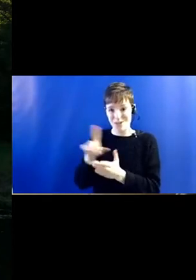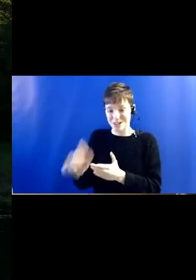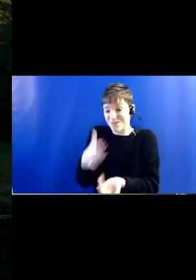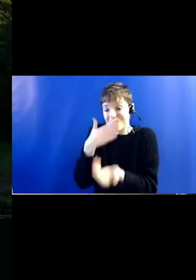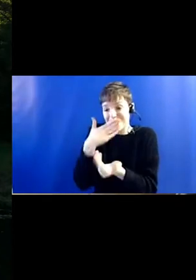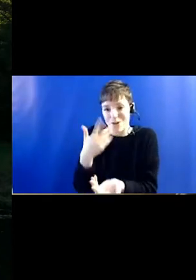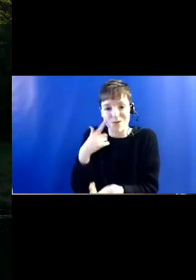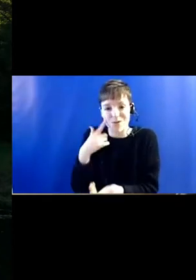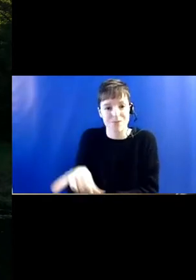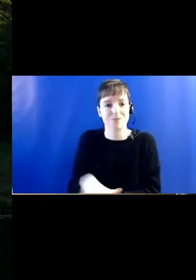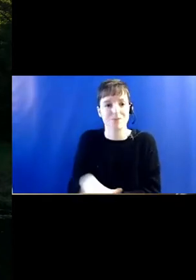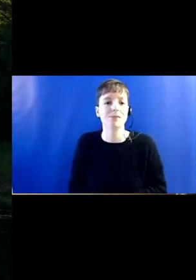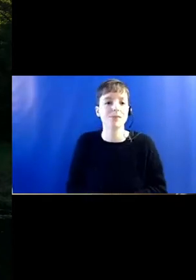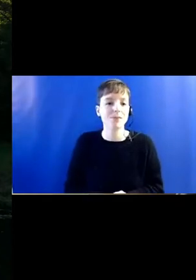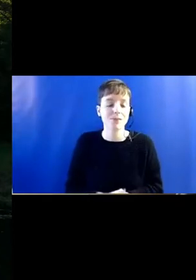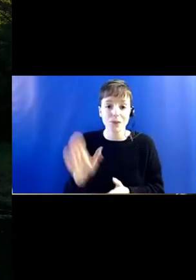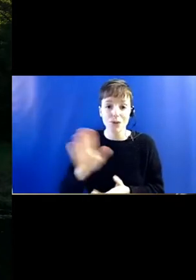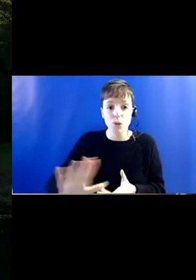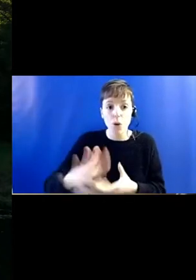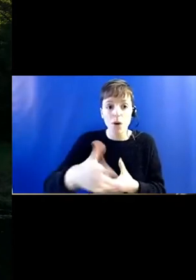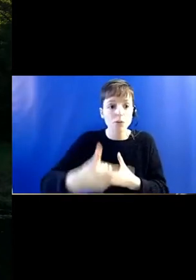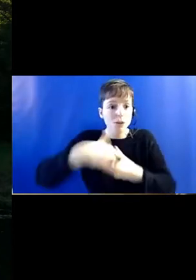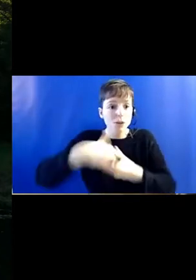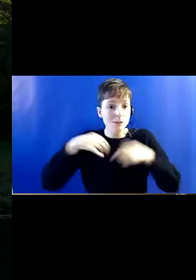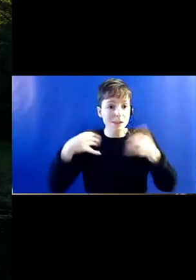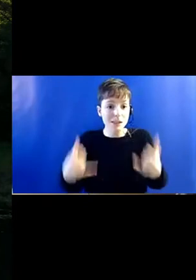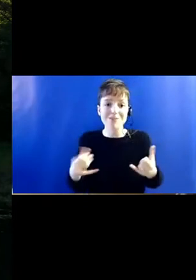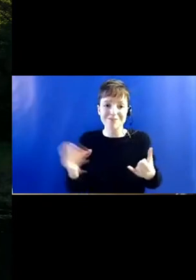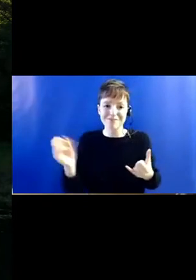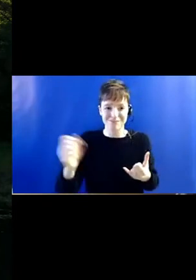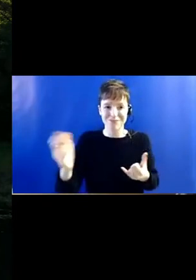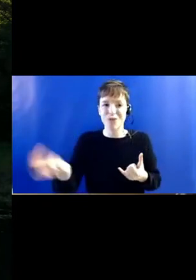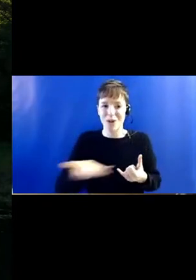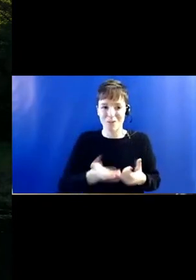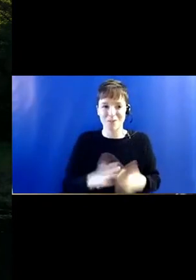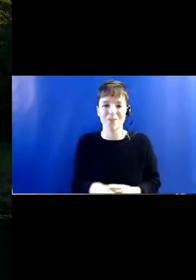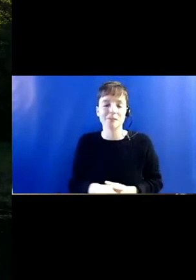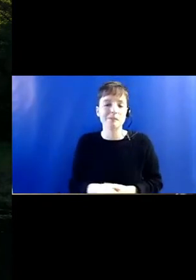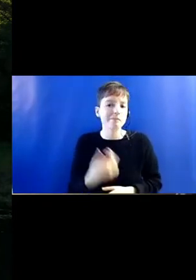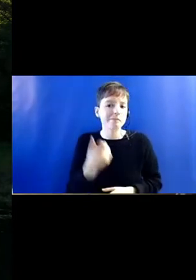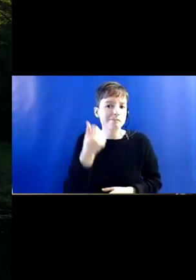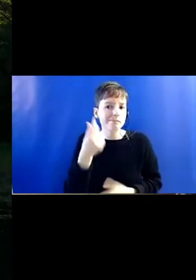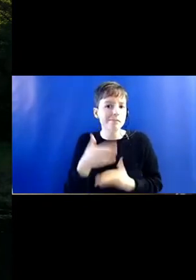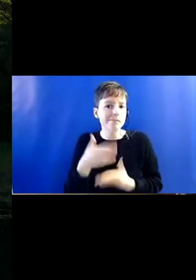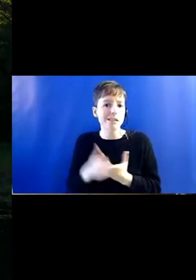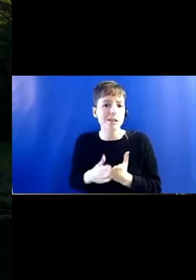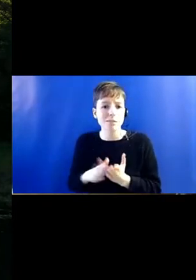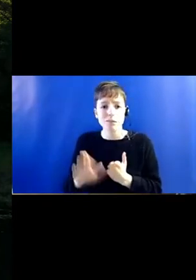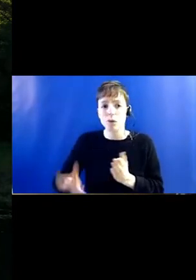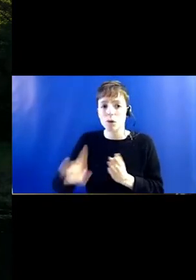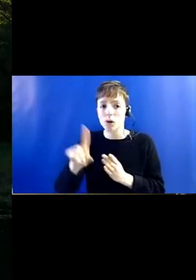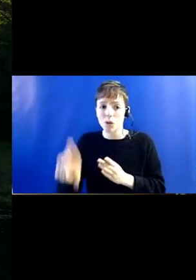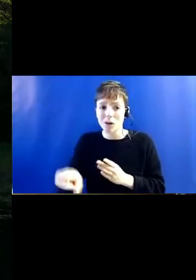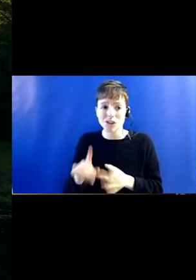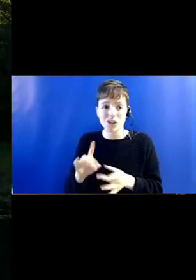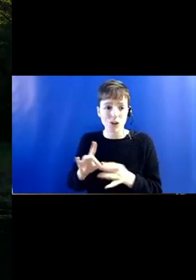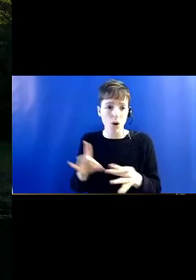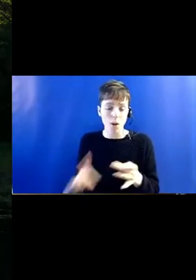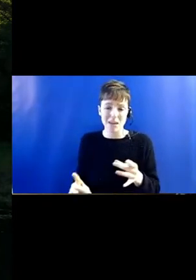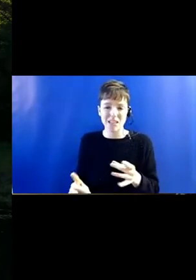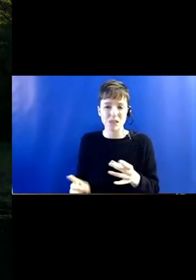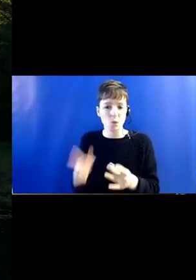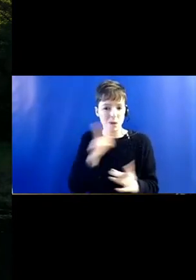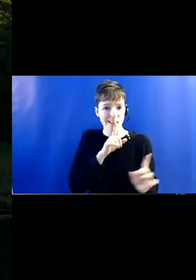will be inviting your participation during the workshop, but some of the questions and comments will be responded after the